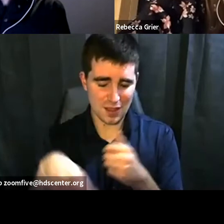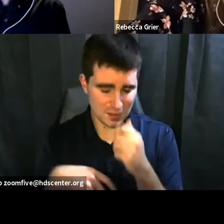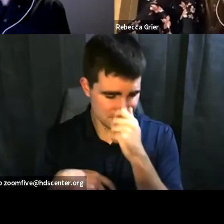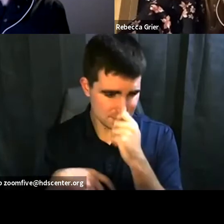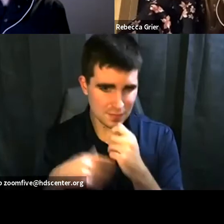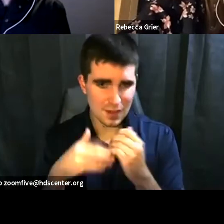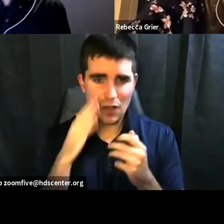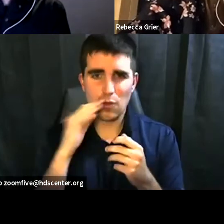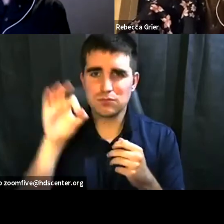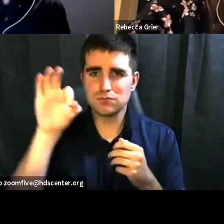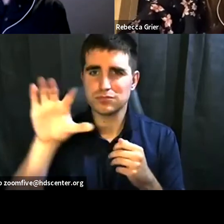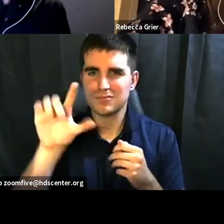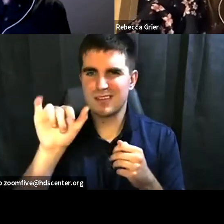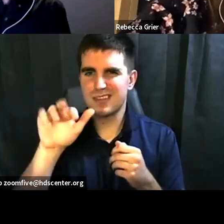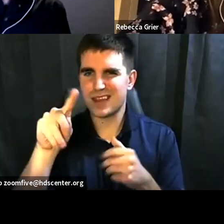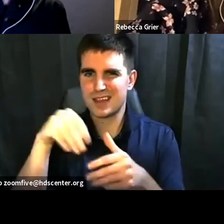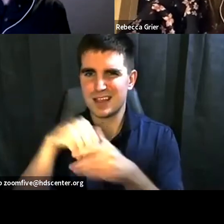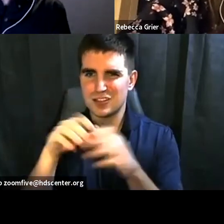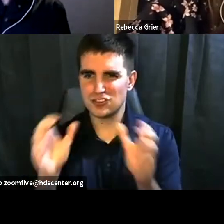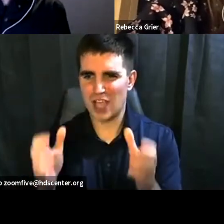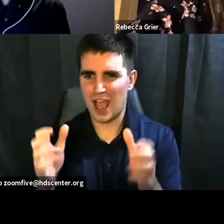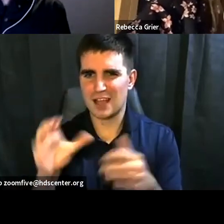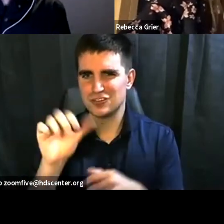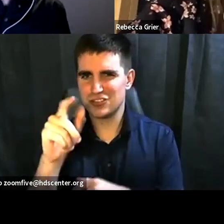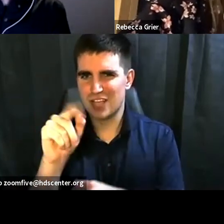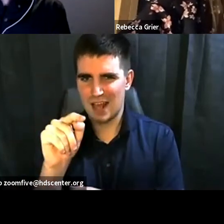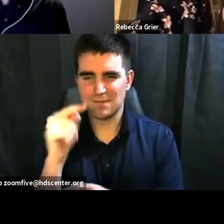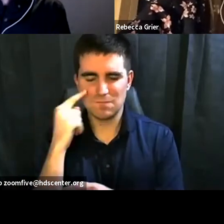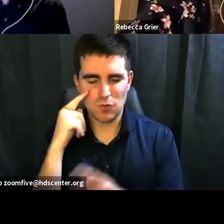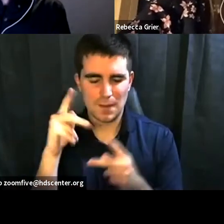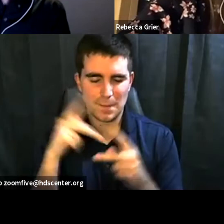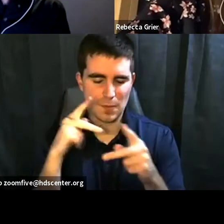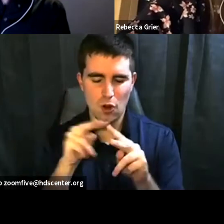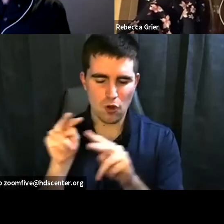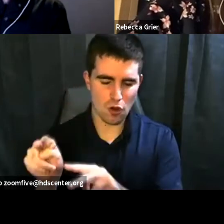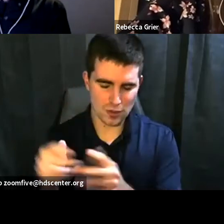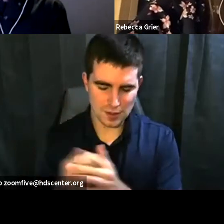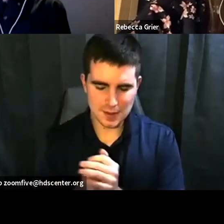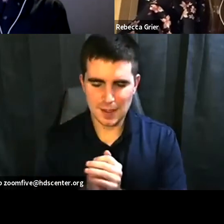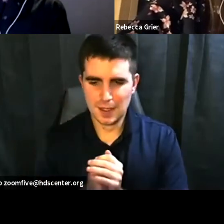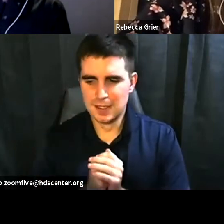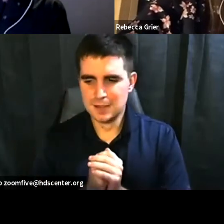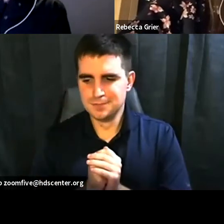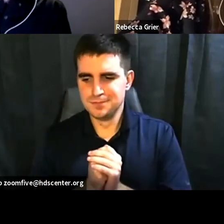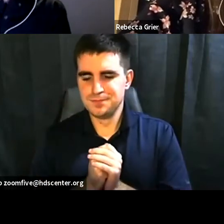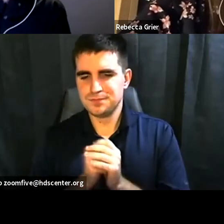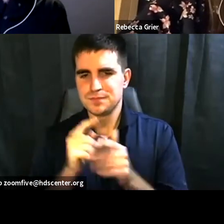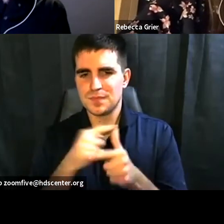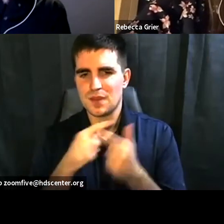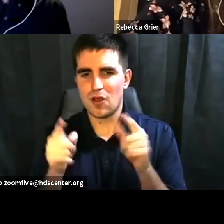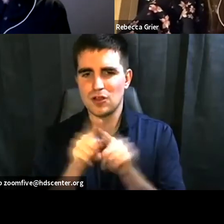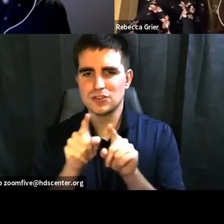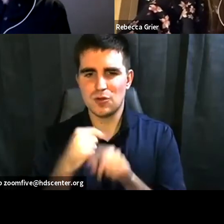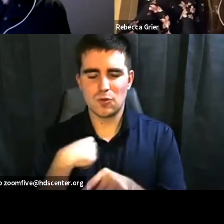throw a link in the chat in a few minutes so you can take a look at. And then we're also going